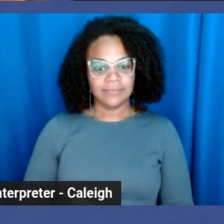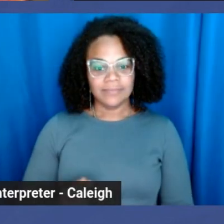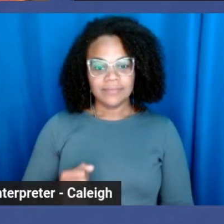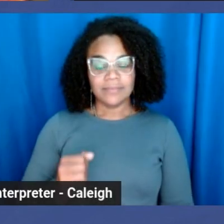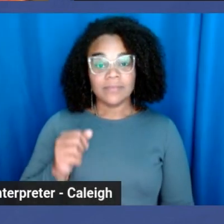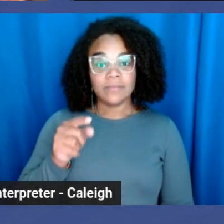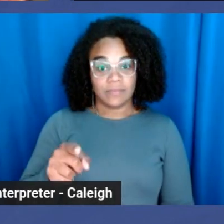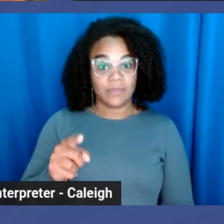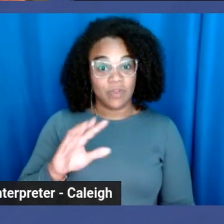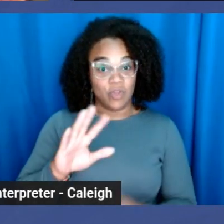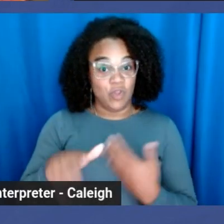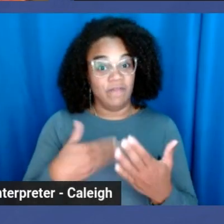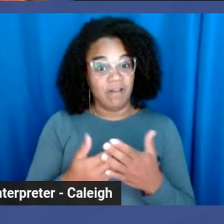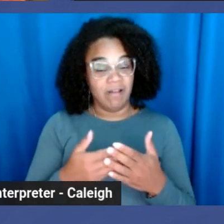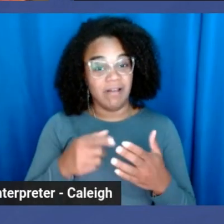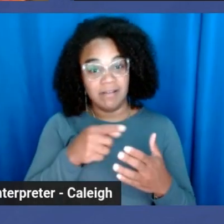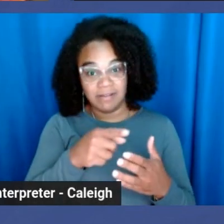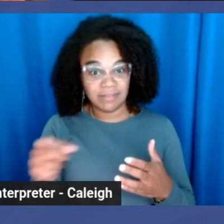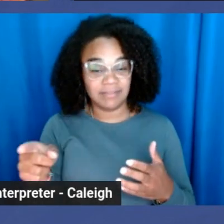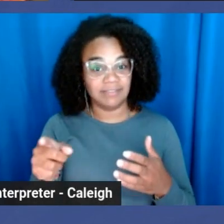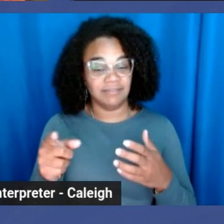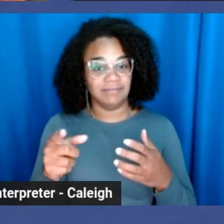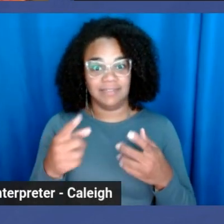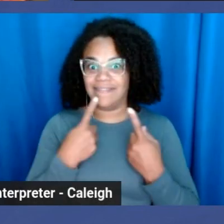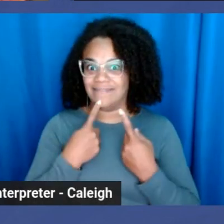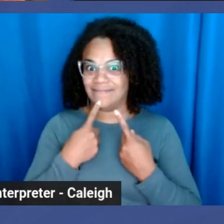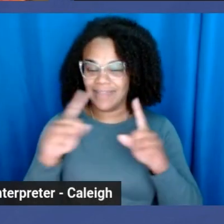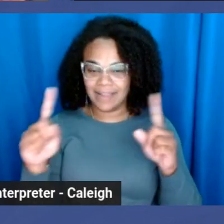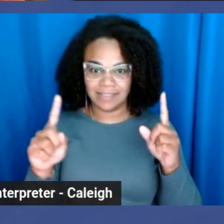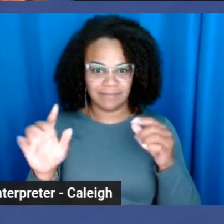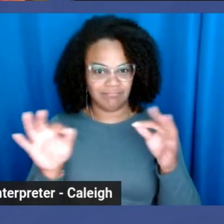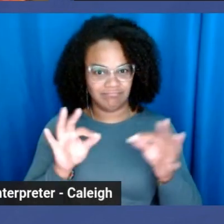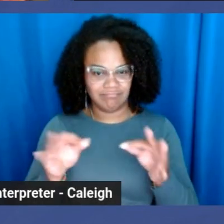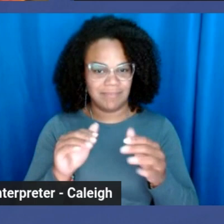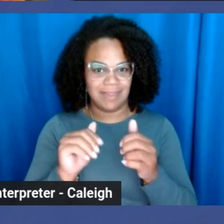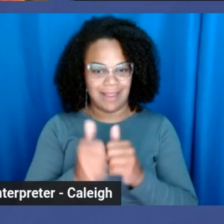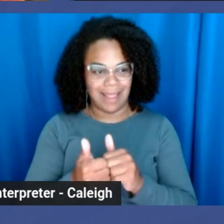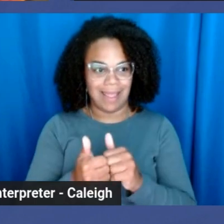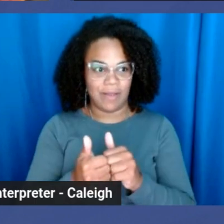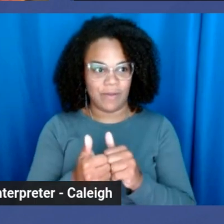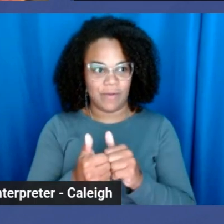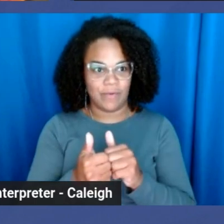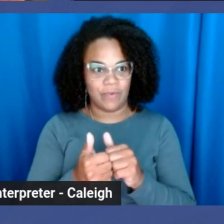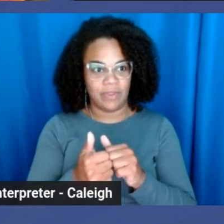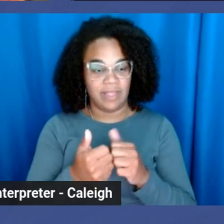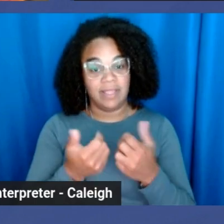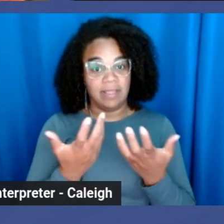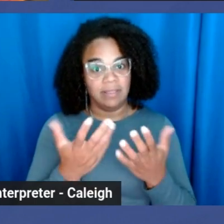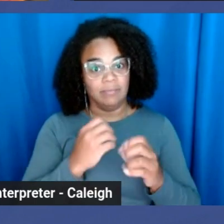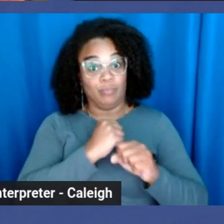You've all illustrated so effectively how keeping kids safe online